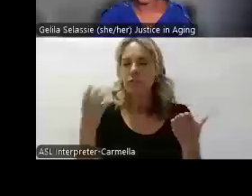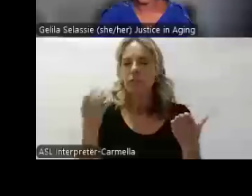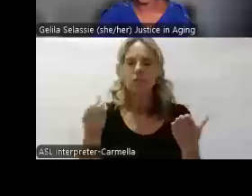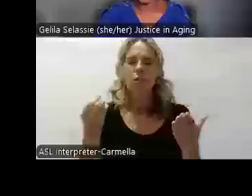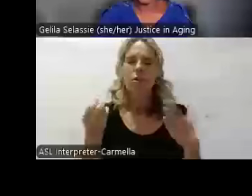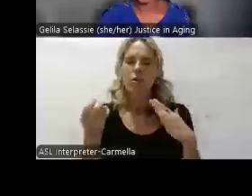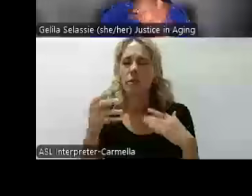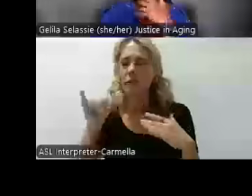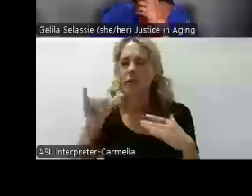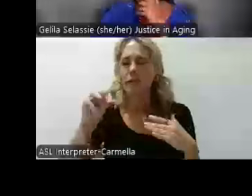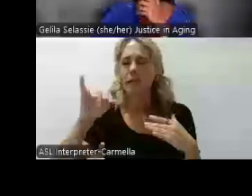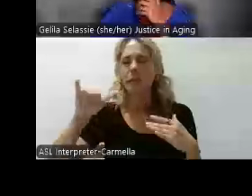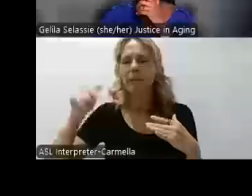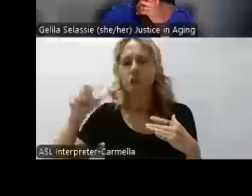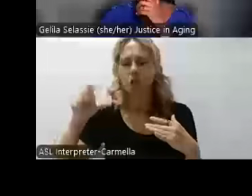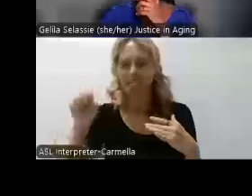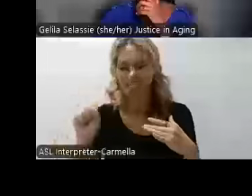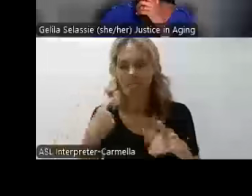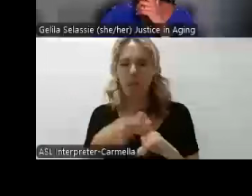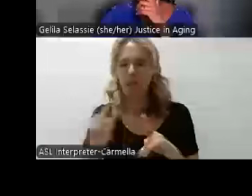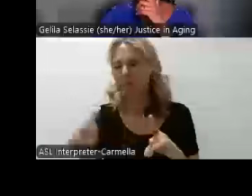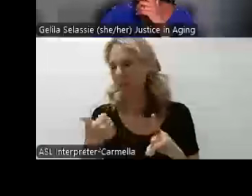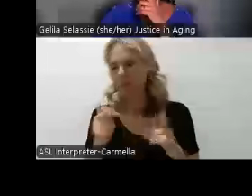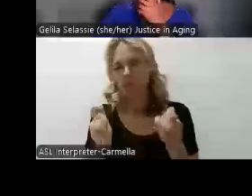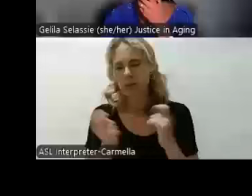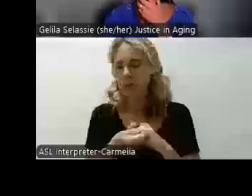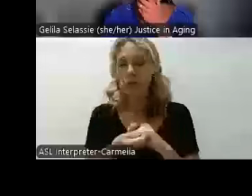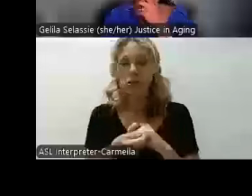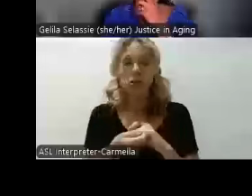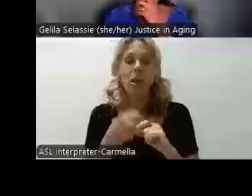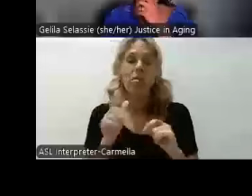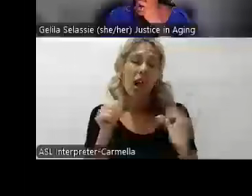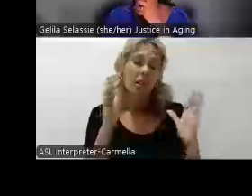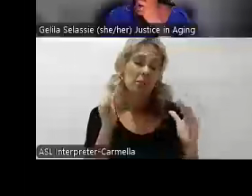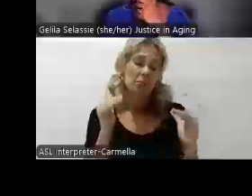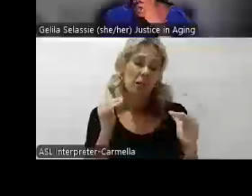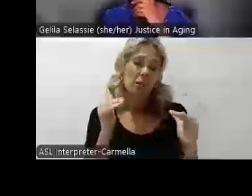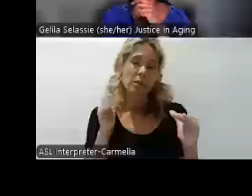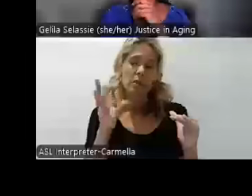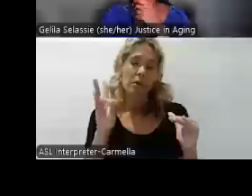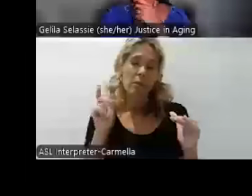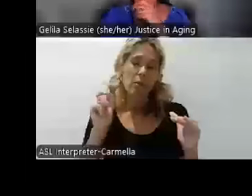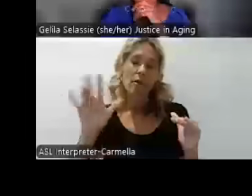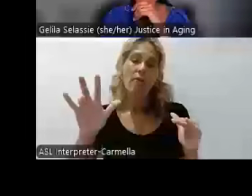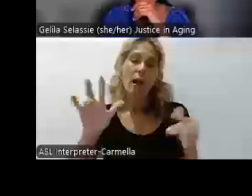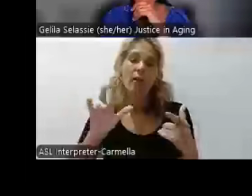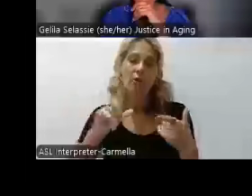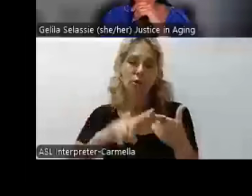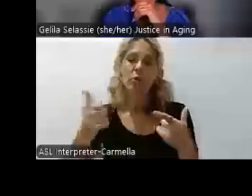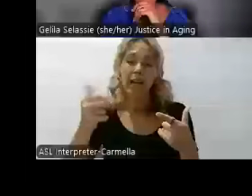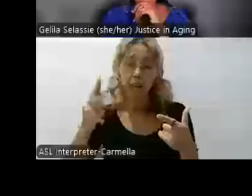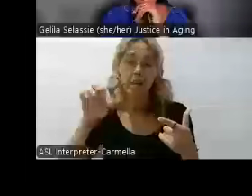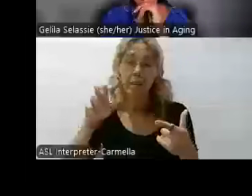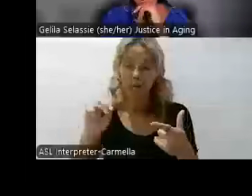immigrants, as well as other changes. And it's expected that 7.5 to 10 million people